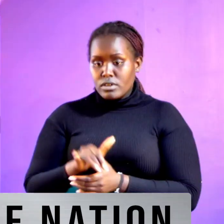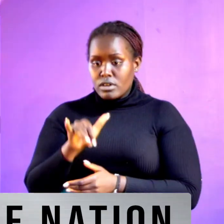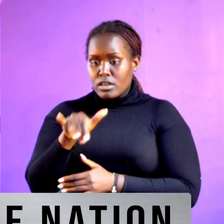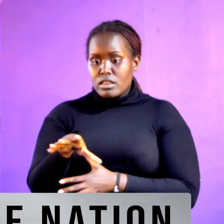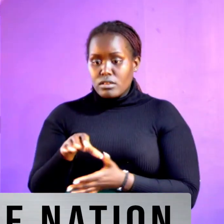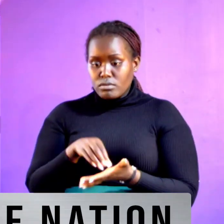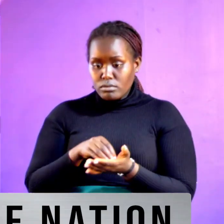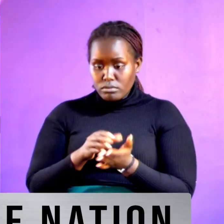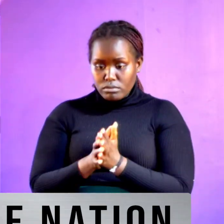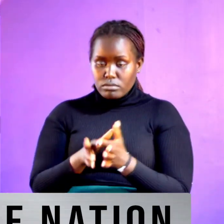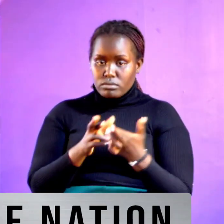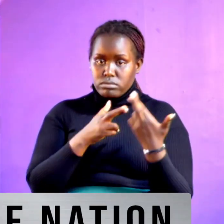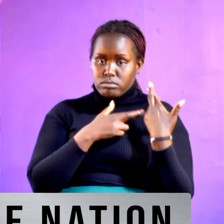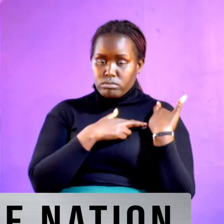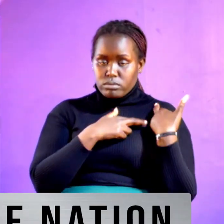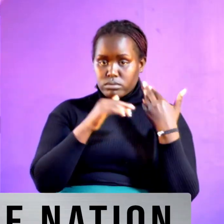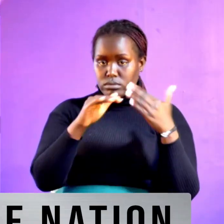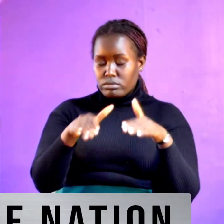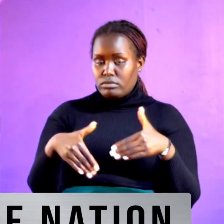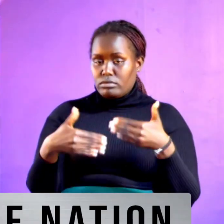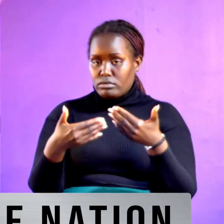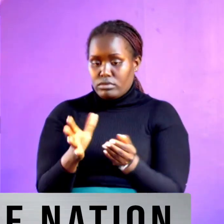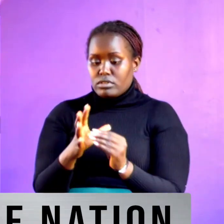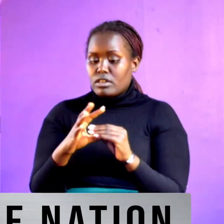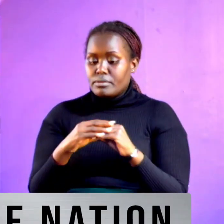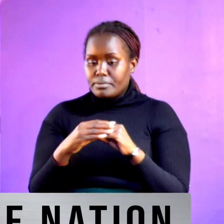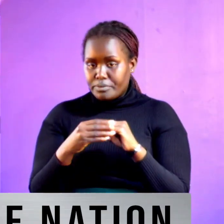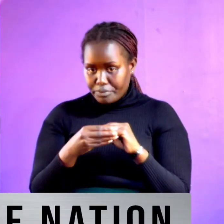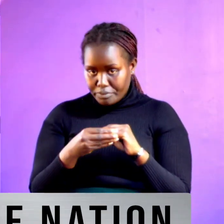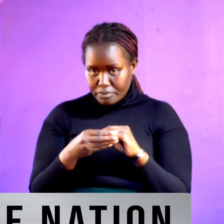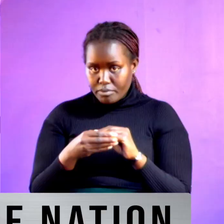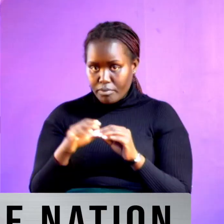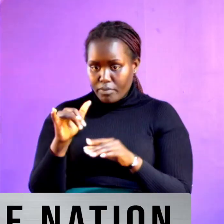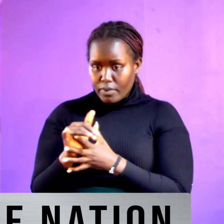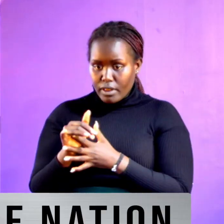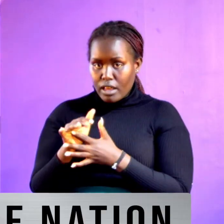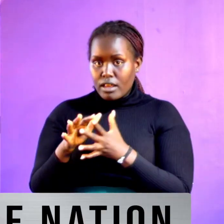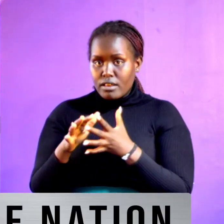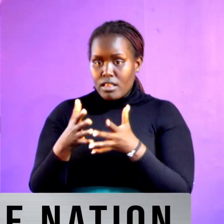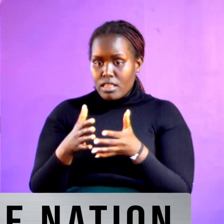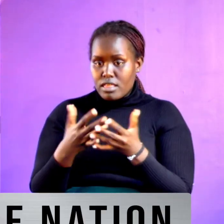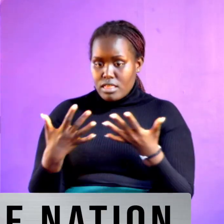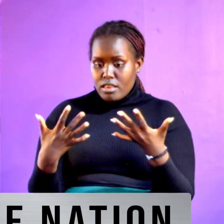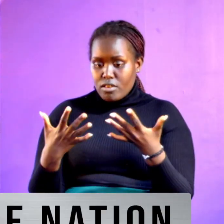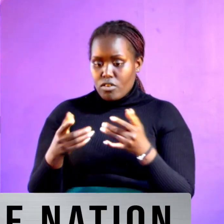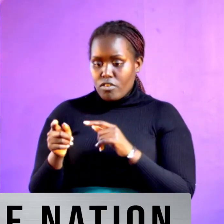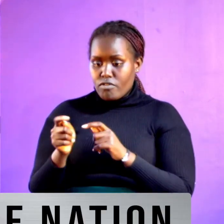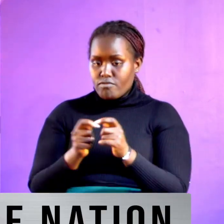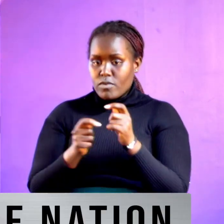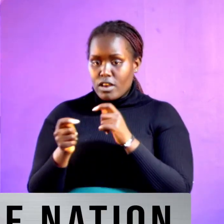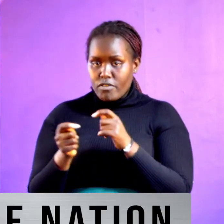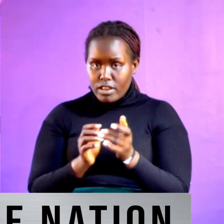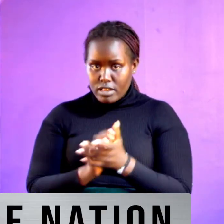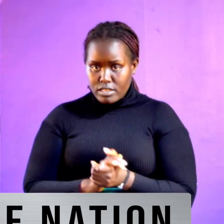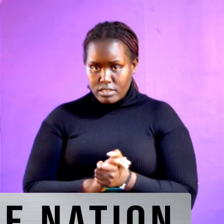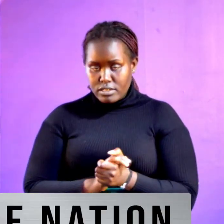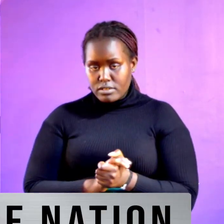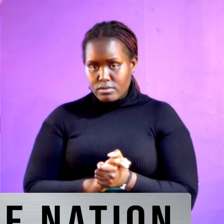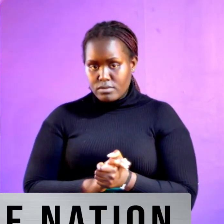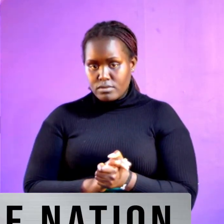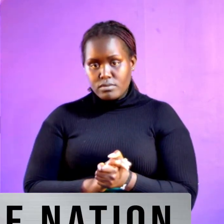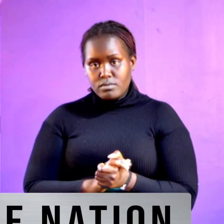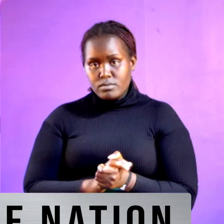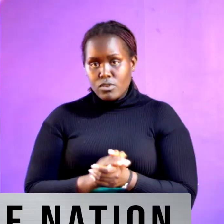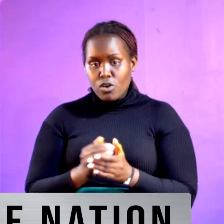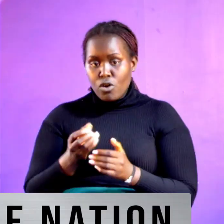and the role, gives, it creates that atmosphere of governing, of governance, being in charge of, perfect, or